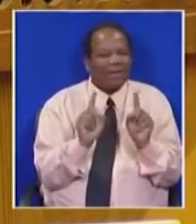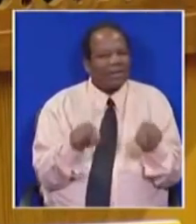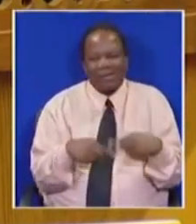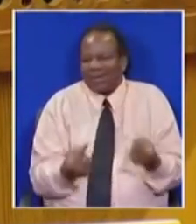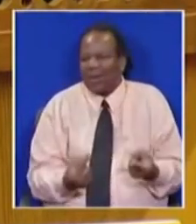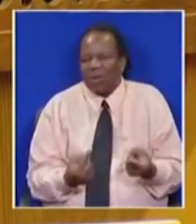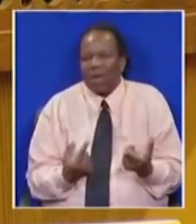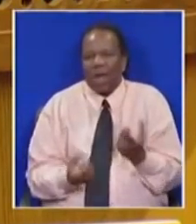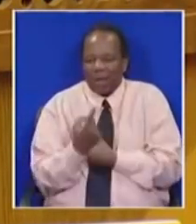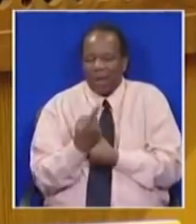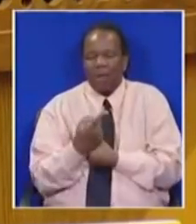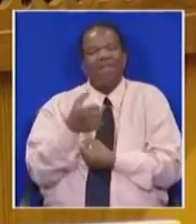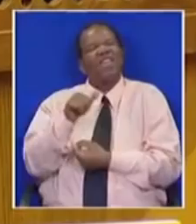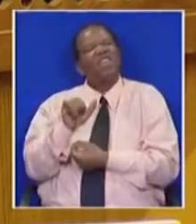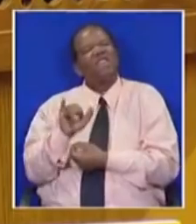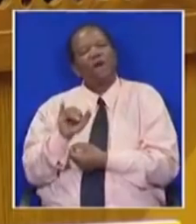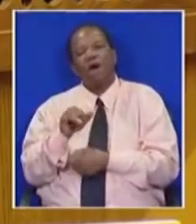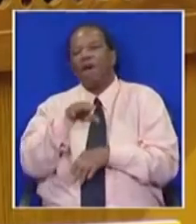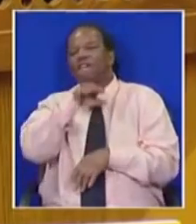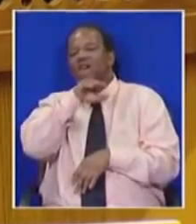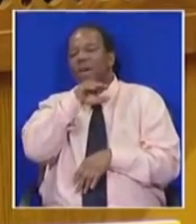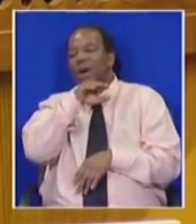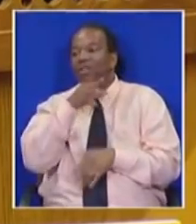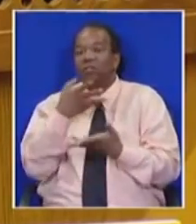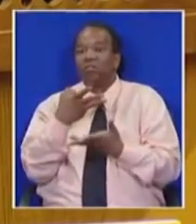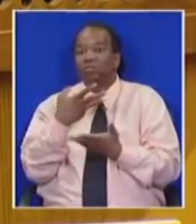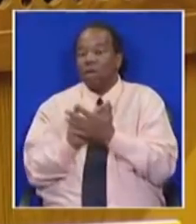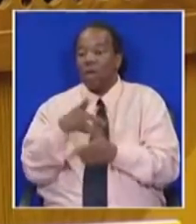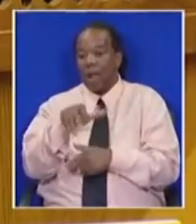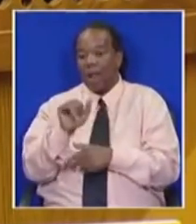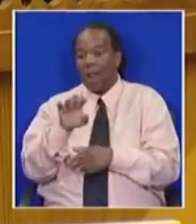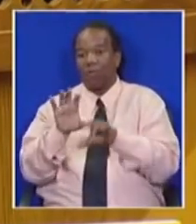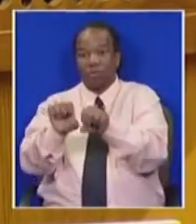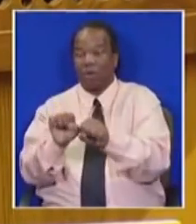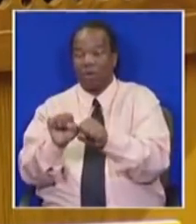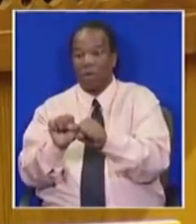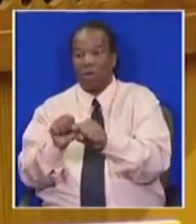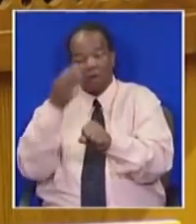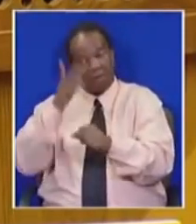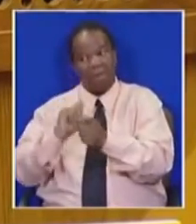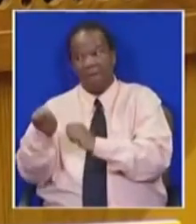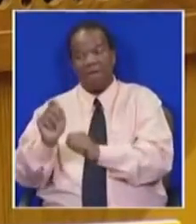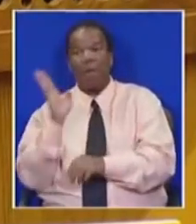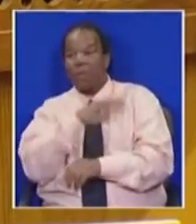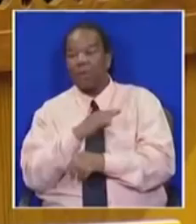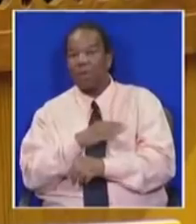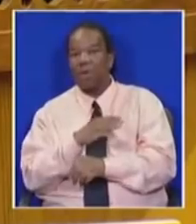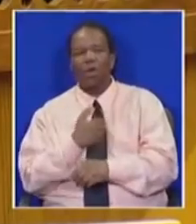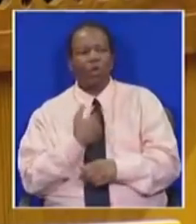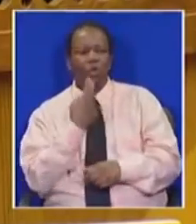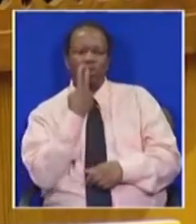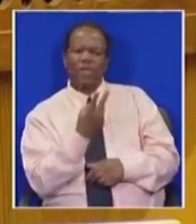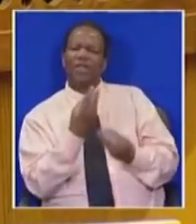not know what their land will be taken from them without any compensation. Expropriation of land without